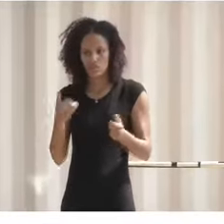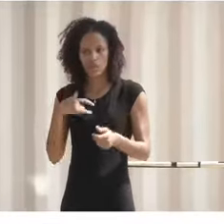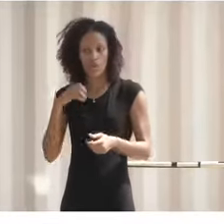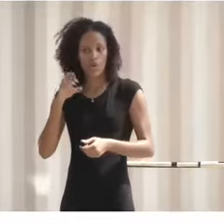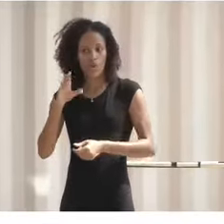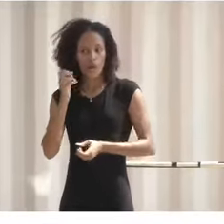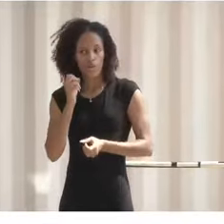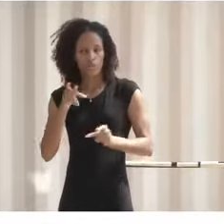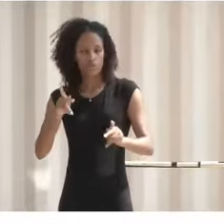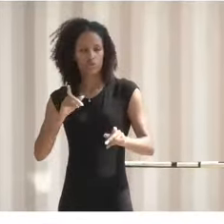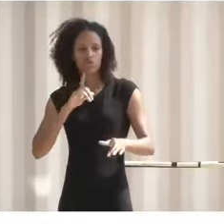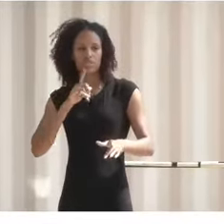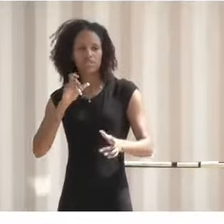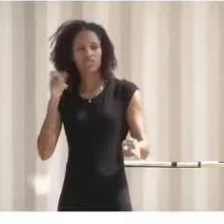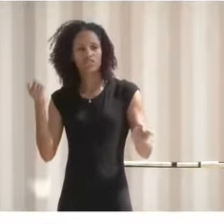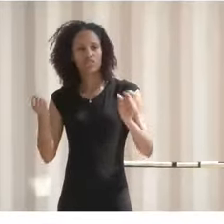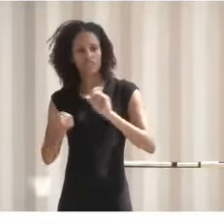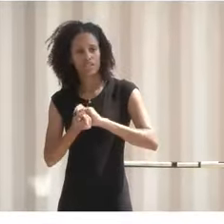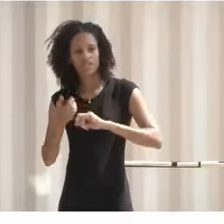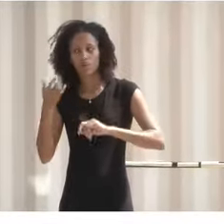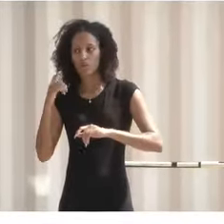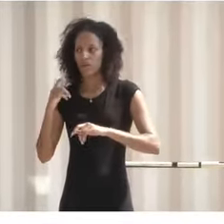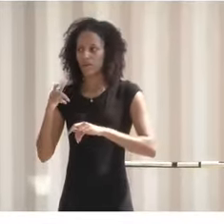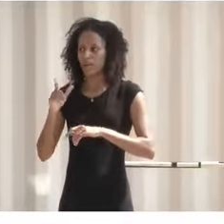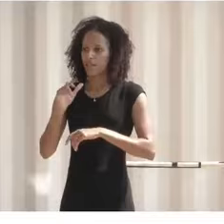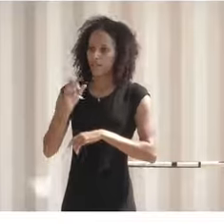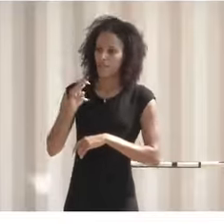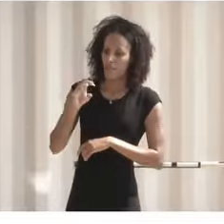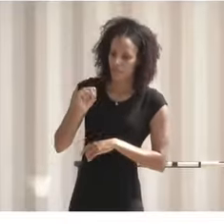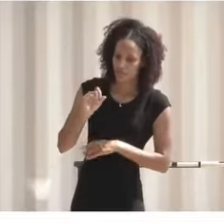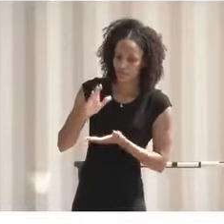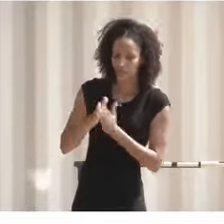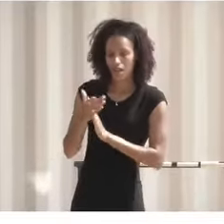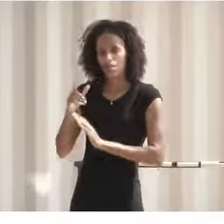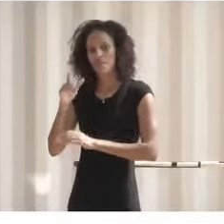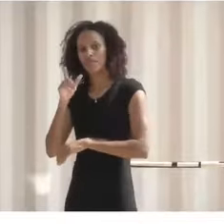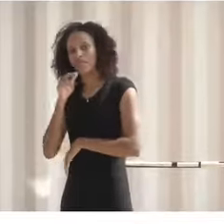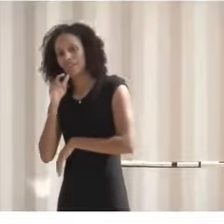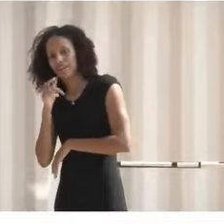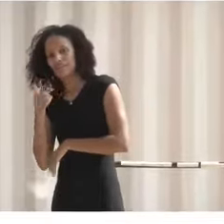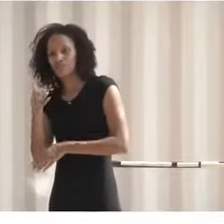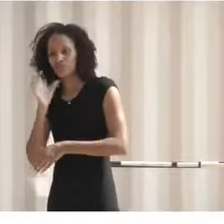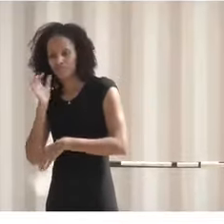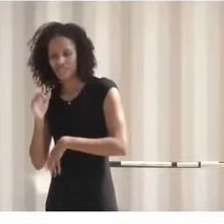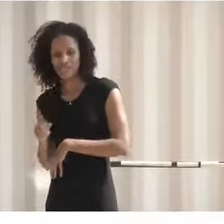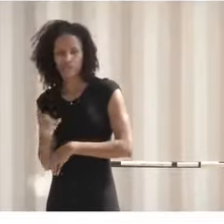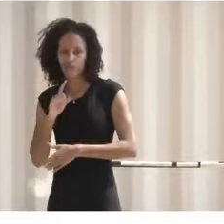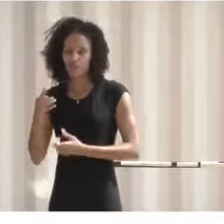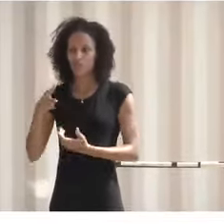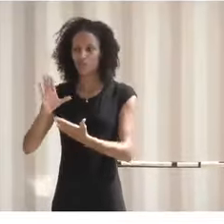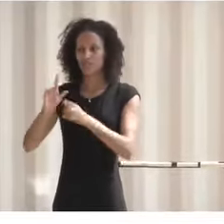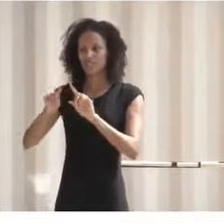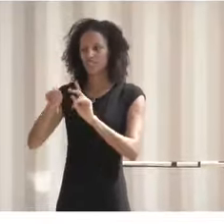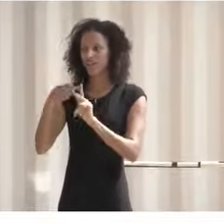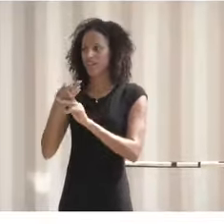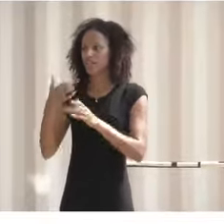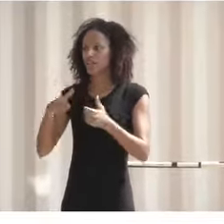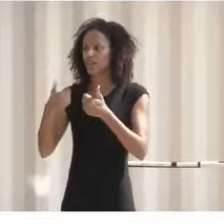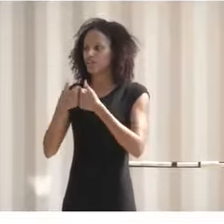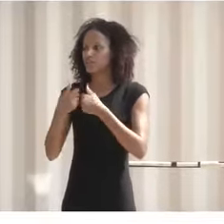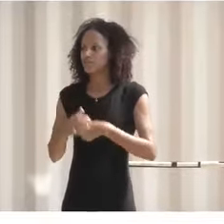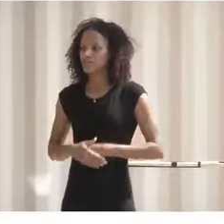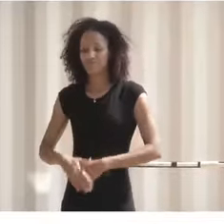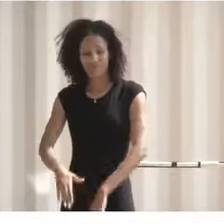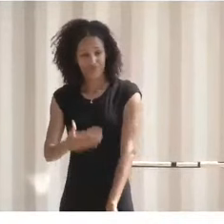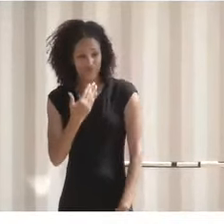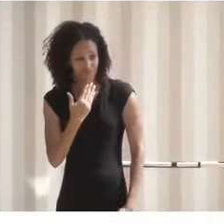to turn lemons into lemonades is the mindset we need to address these types of challenges. Thank